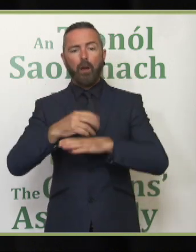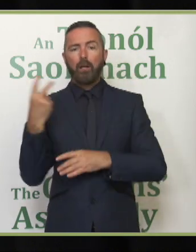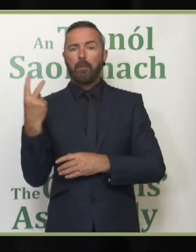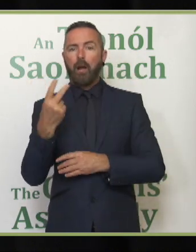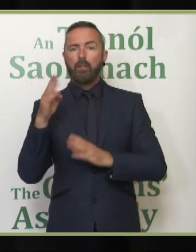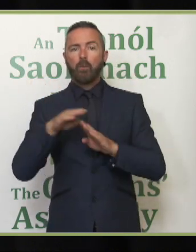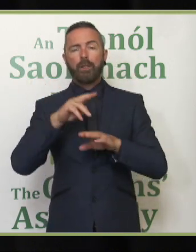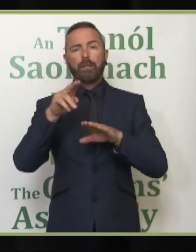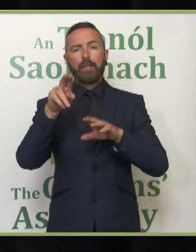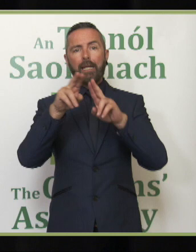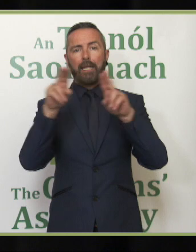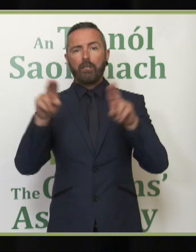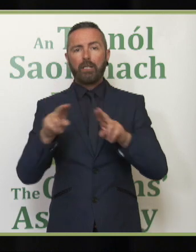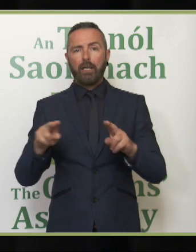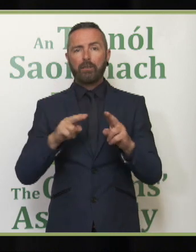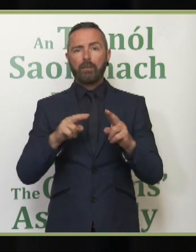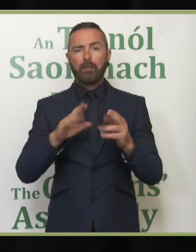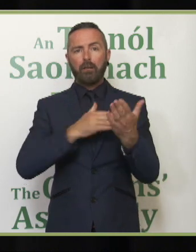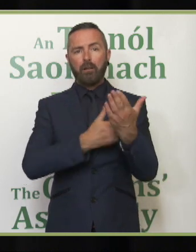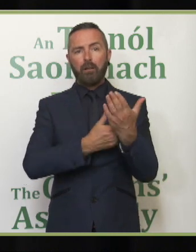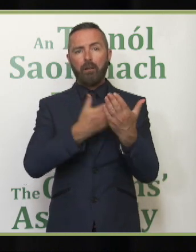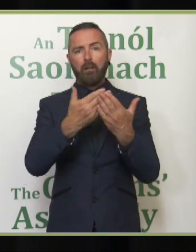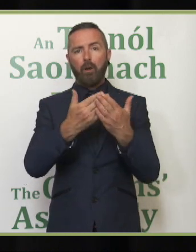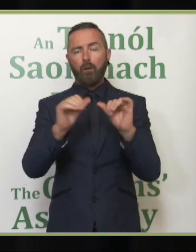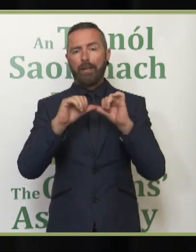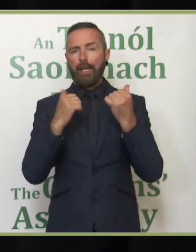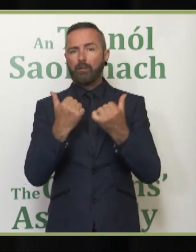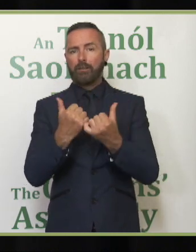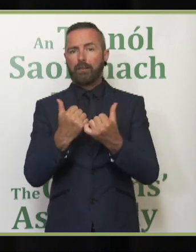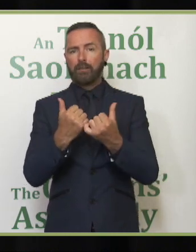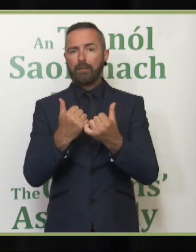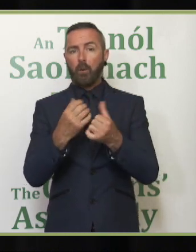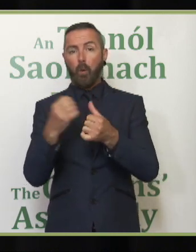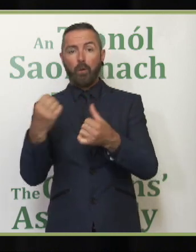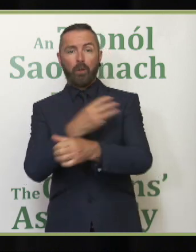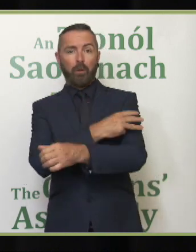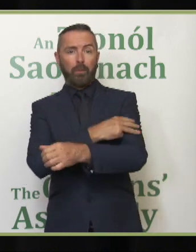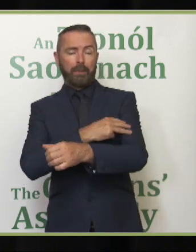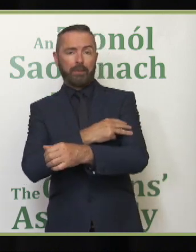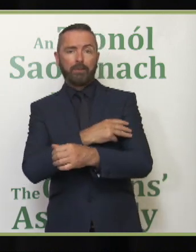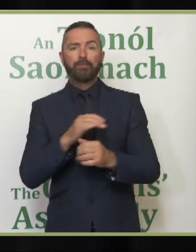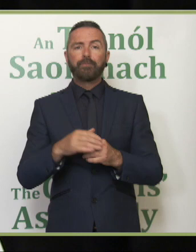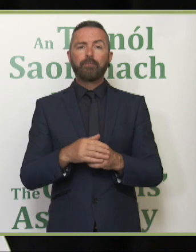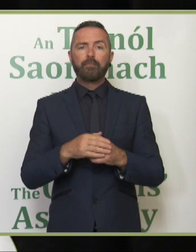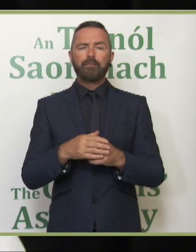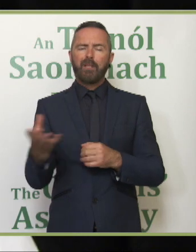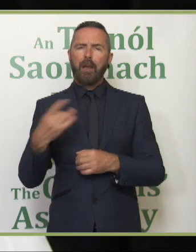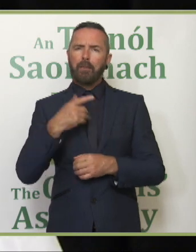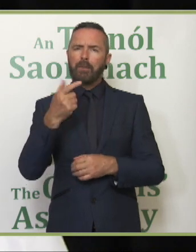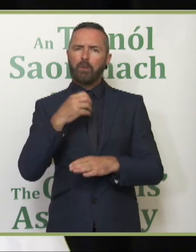with international law enforcement agencies. I've been asked to speak to you today about our organisation's drug strategies.